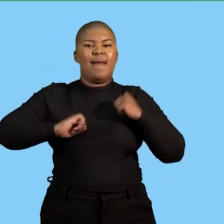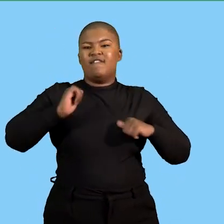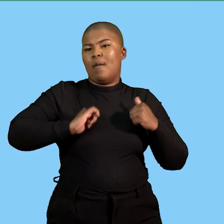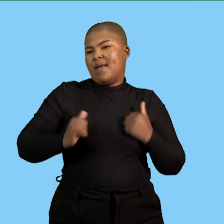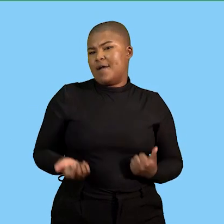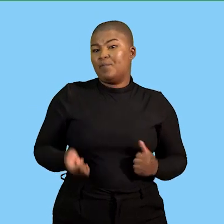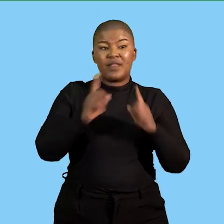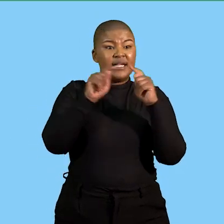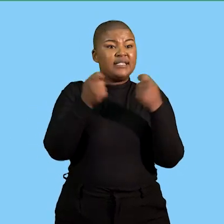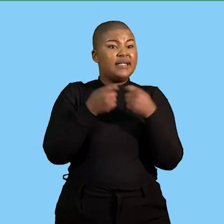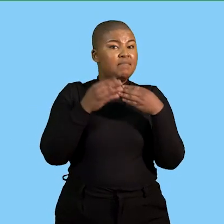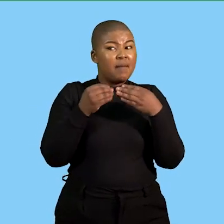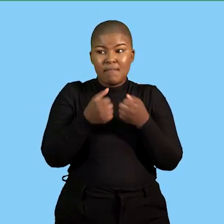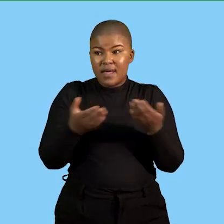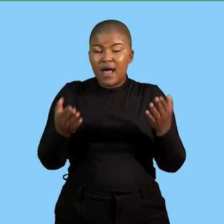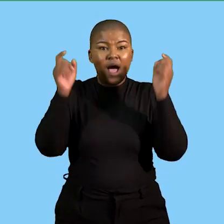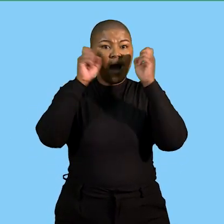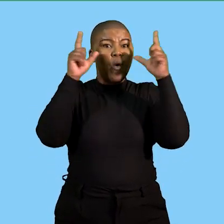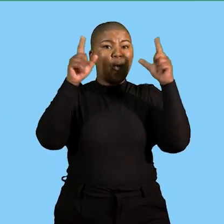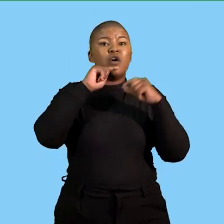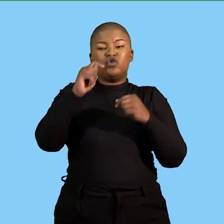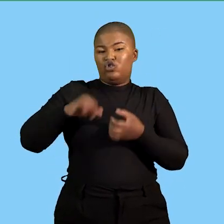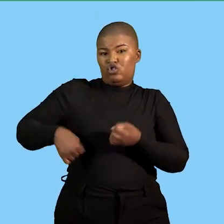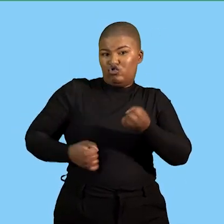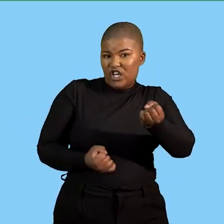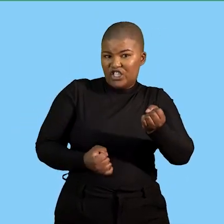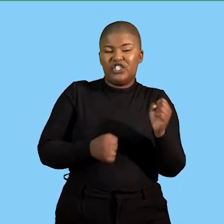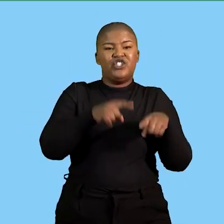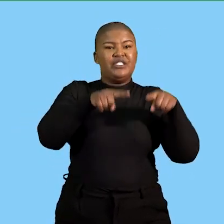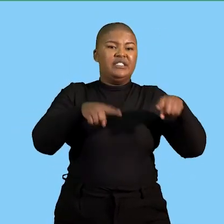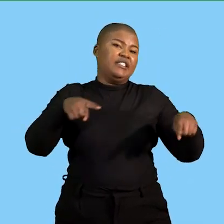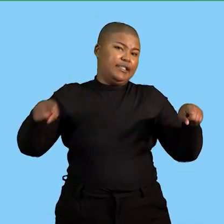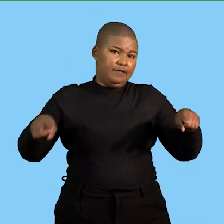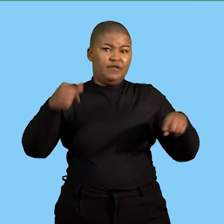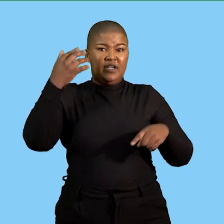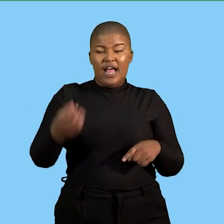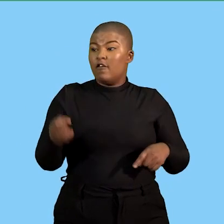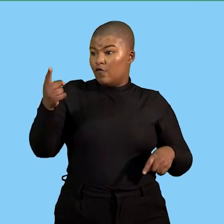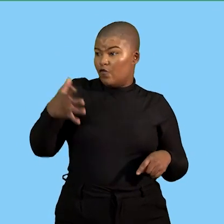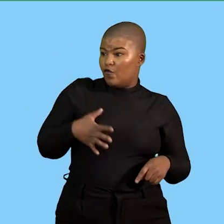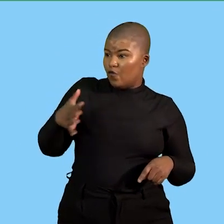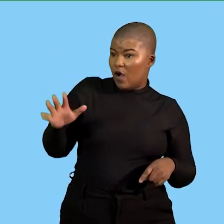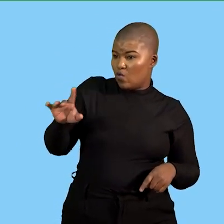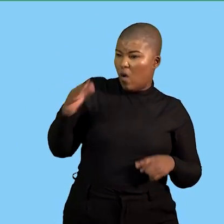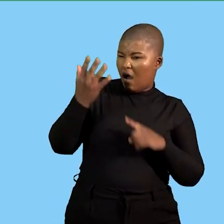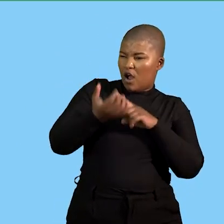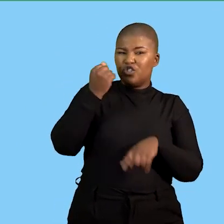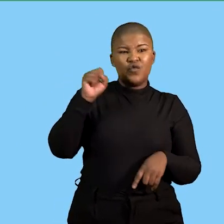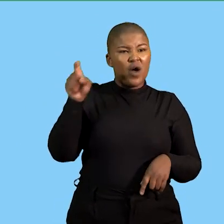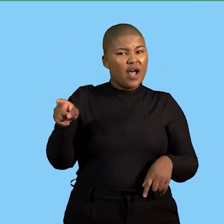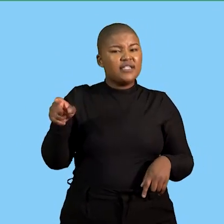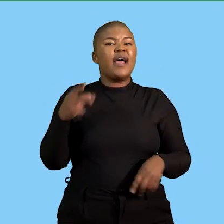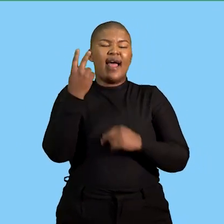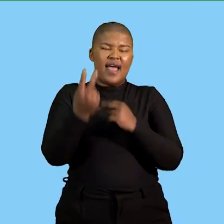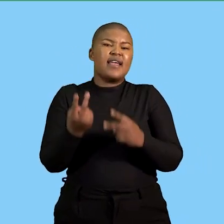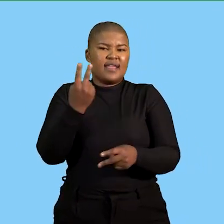members here are aware of the strategies and aims of the team to say, what do they want to achieve? So